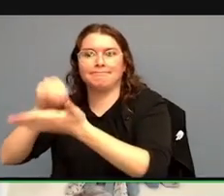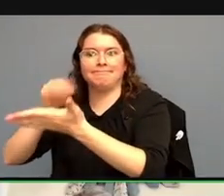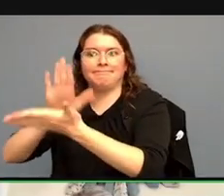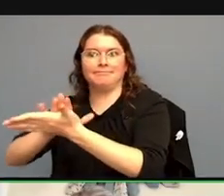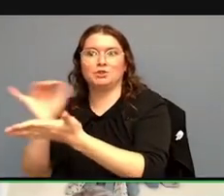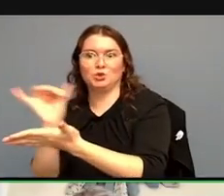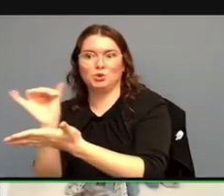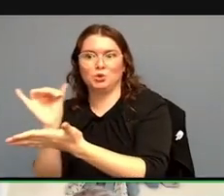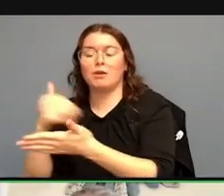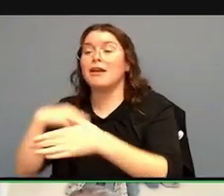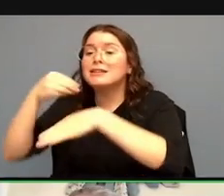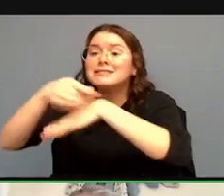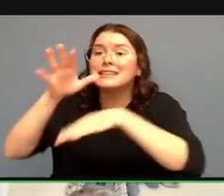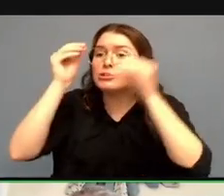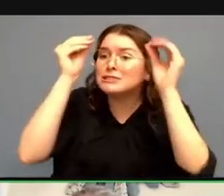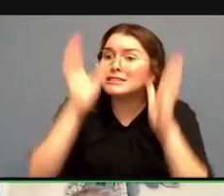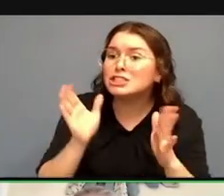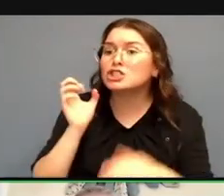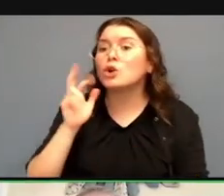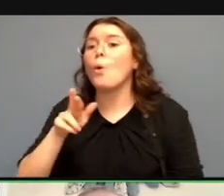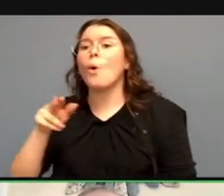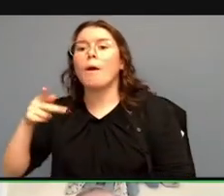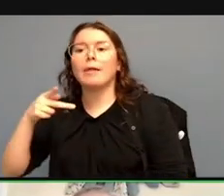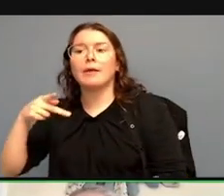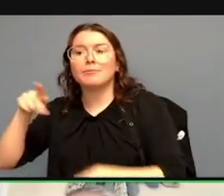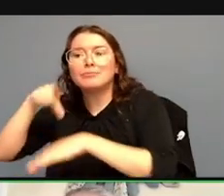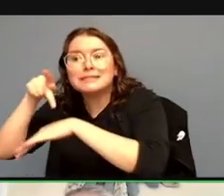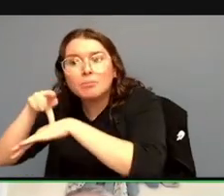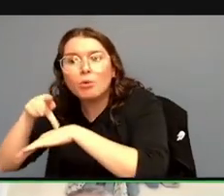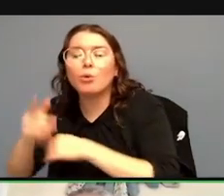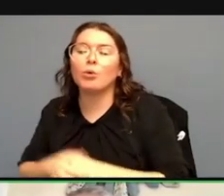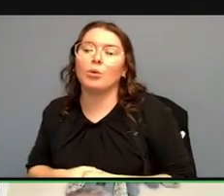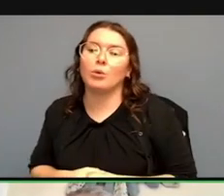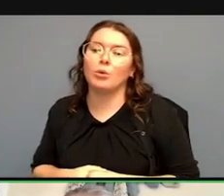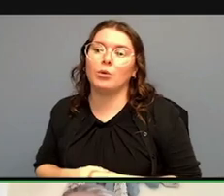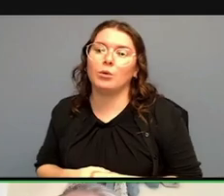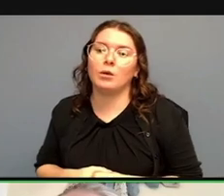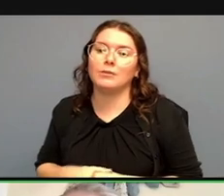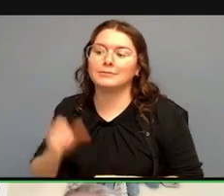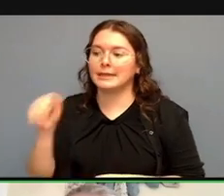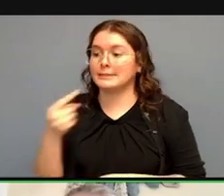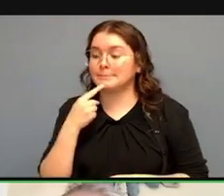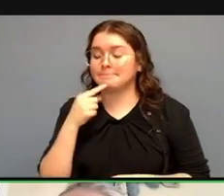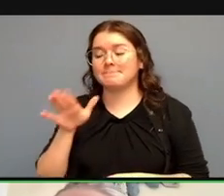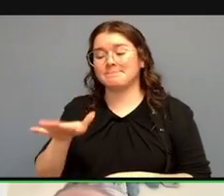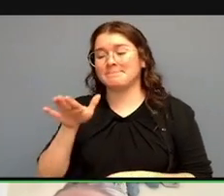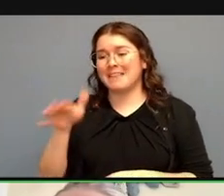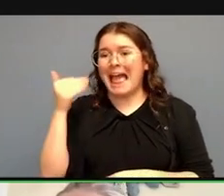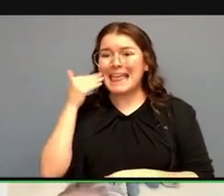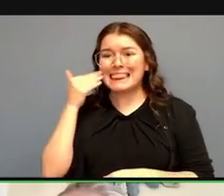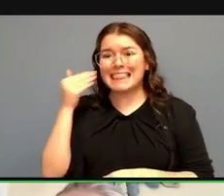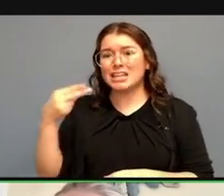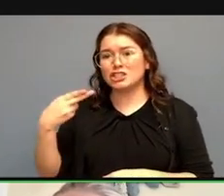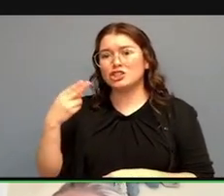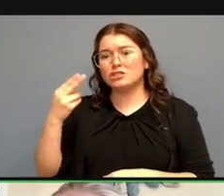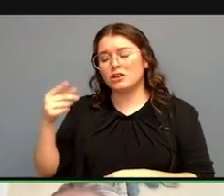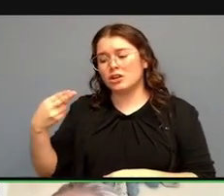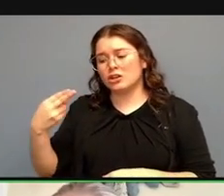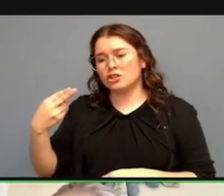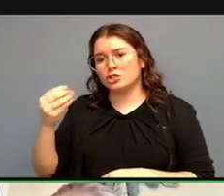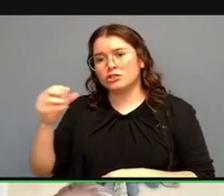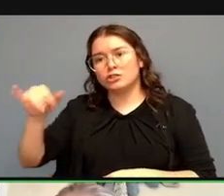send it to your teacher or your principal. And you could just say, I think Johnny has